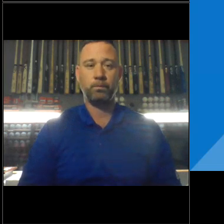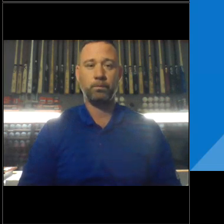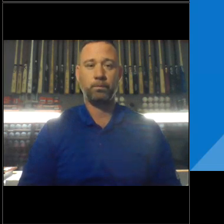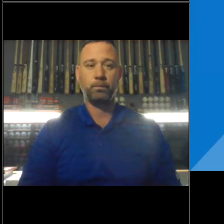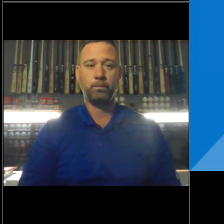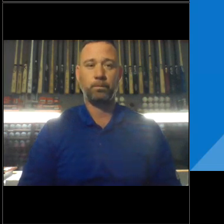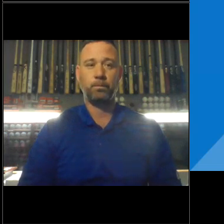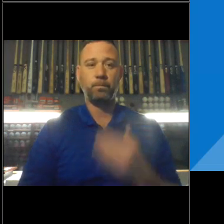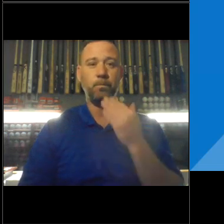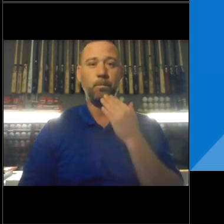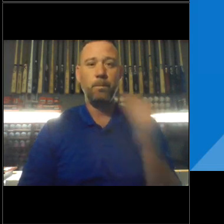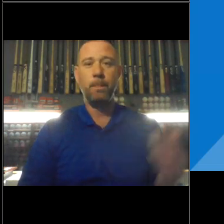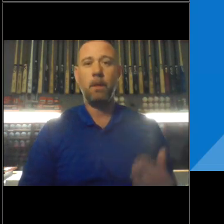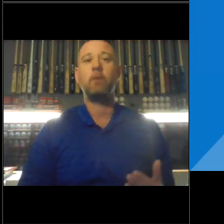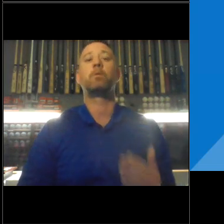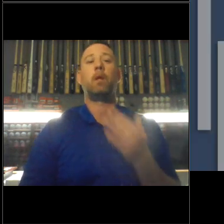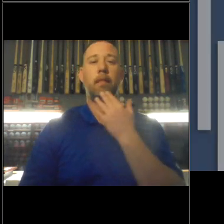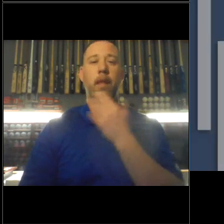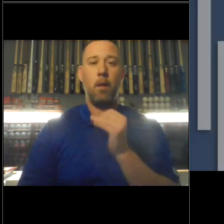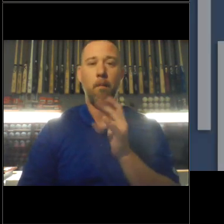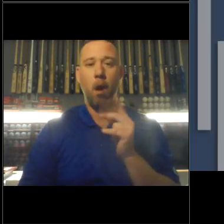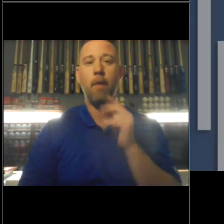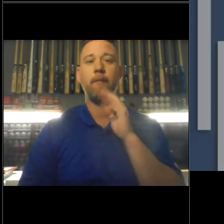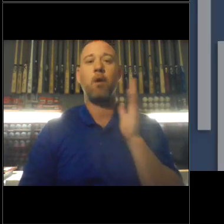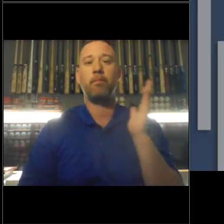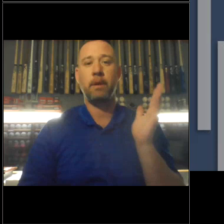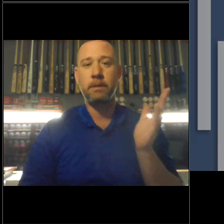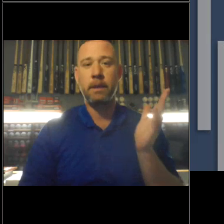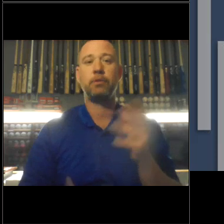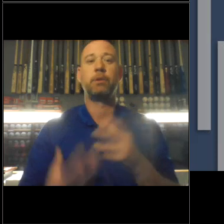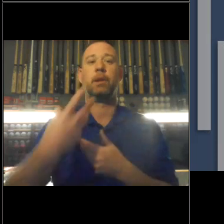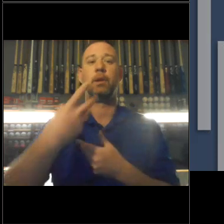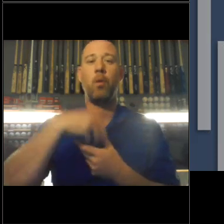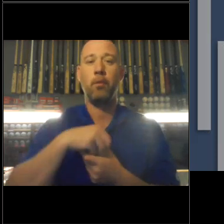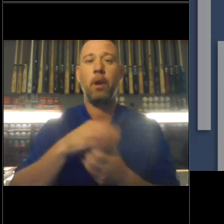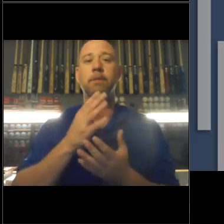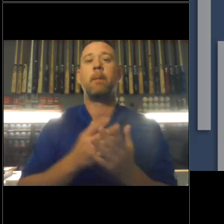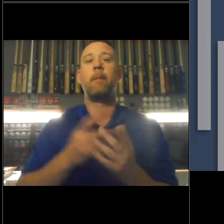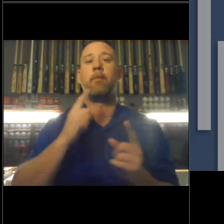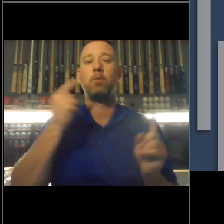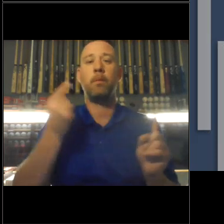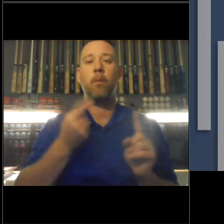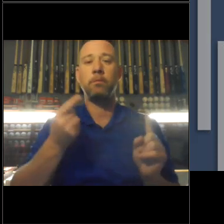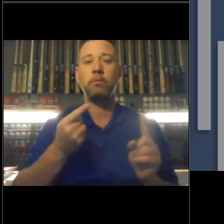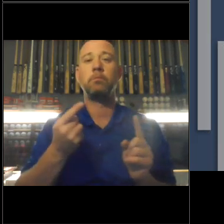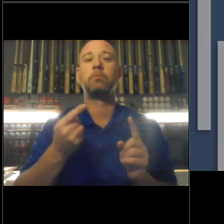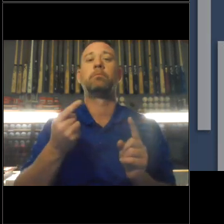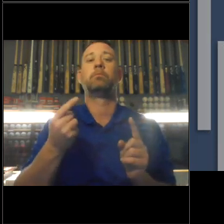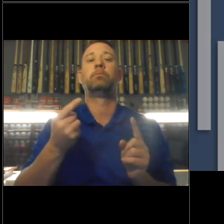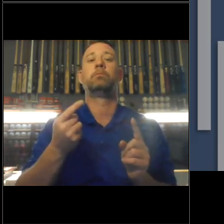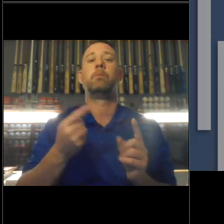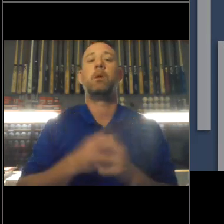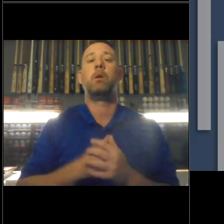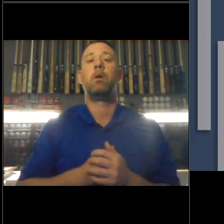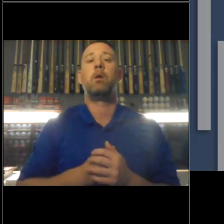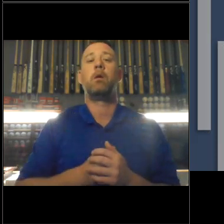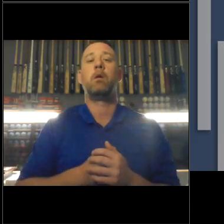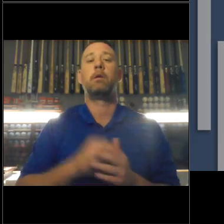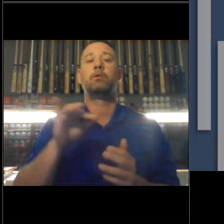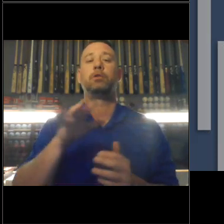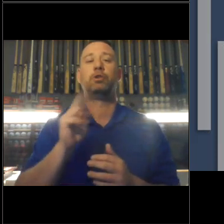Thank you, Chair. And thank you, Marlon, for the presentation and incorporating some of the points that were outlined in our